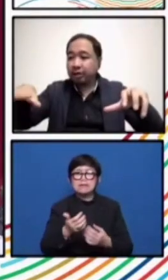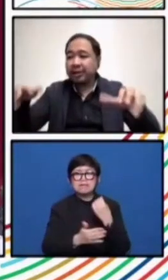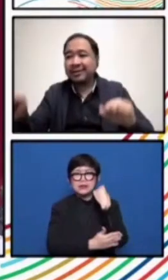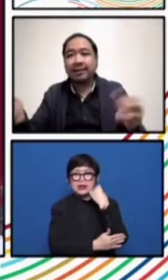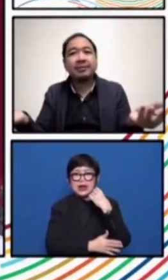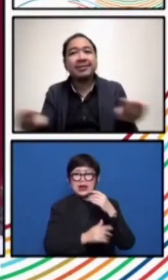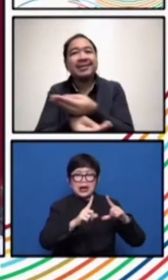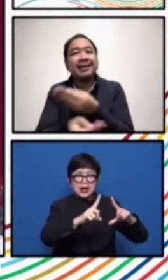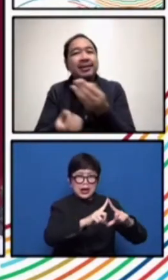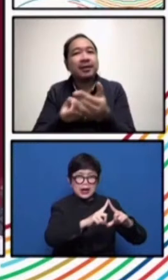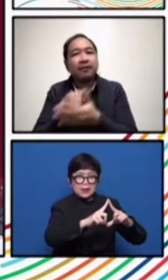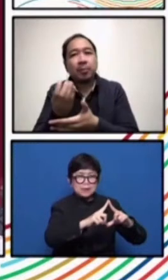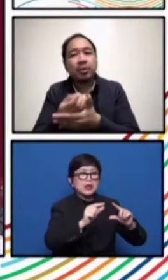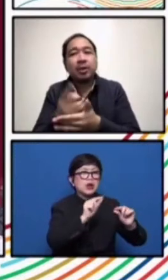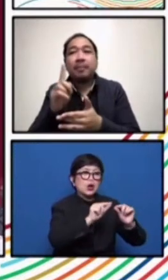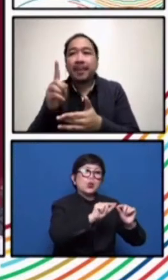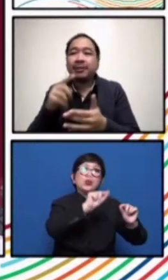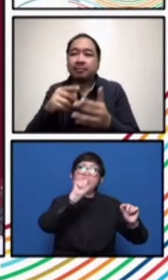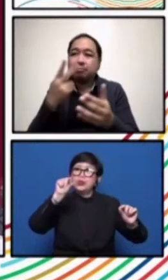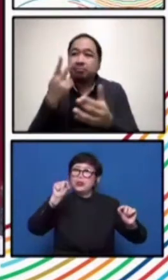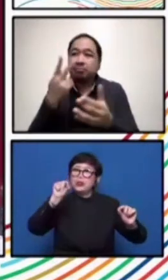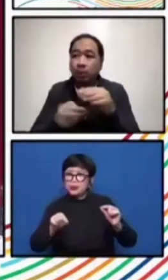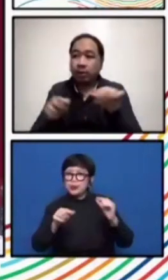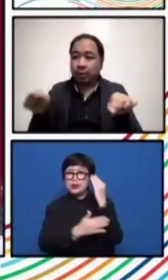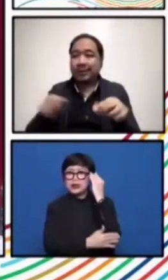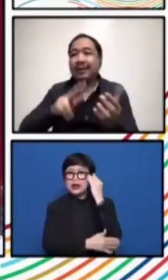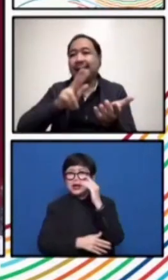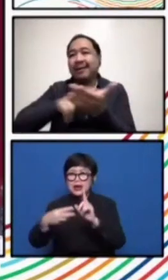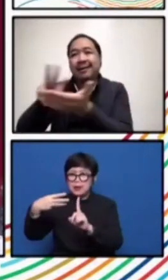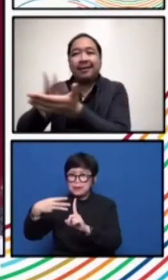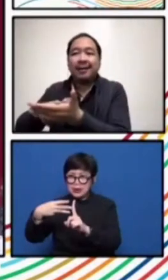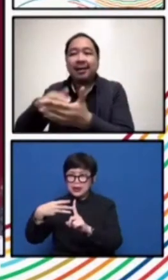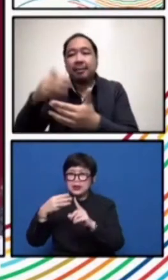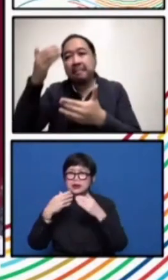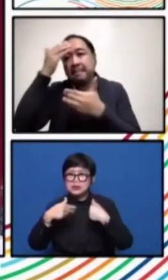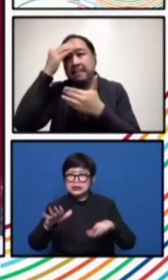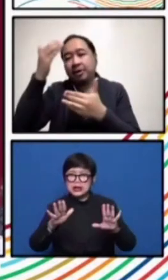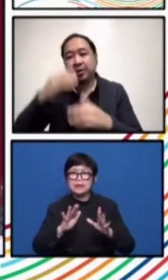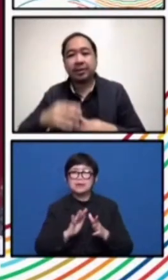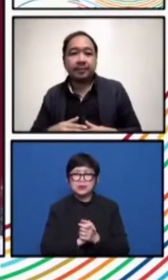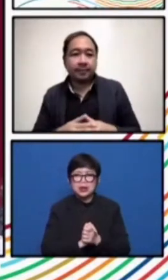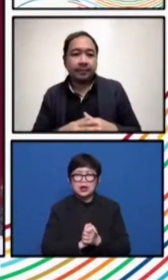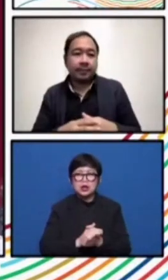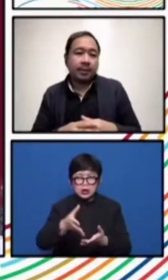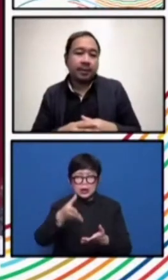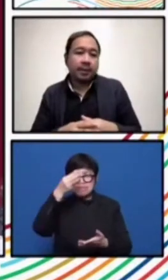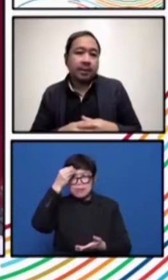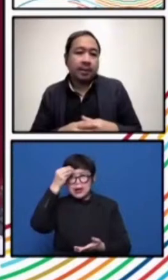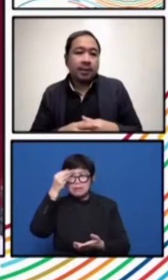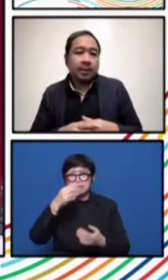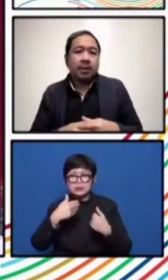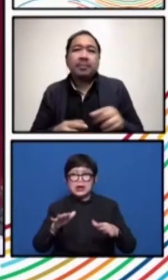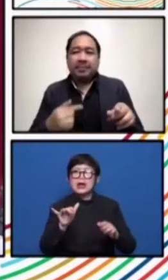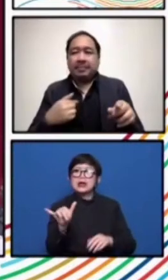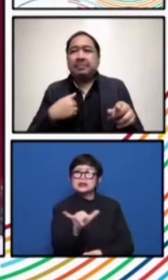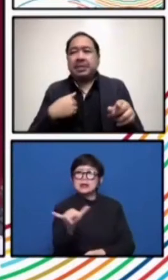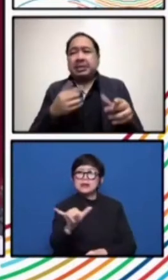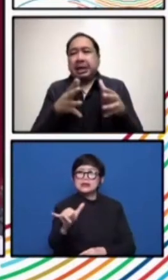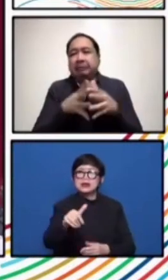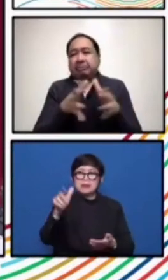if both have ratified the treaty okay let me just um explain to you simple things